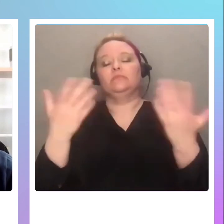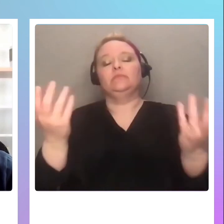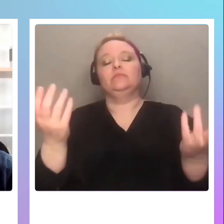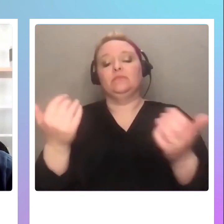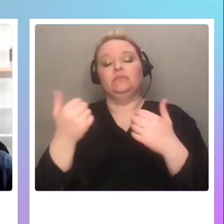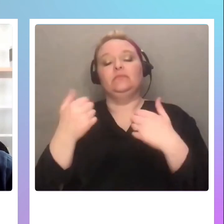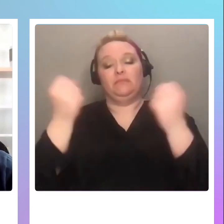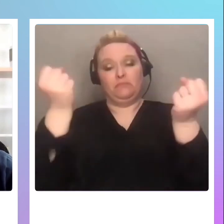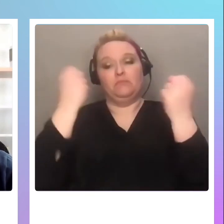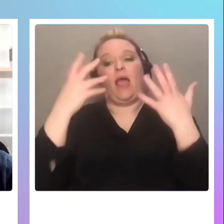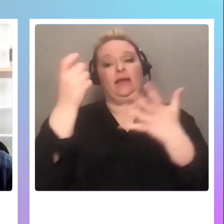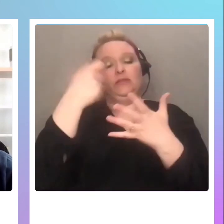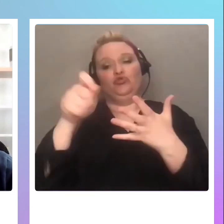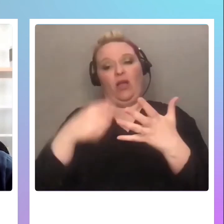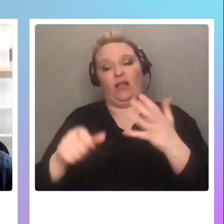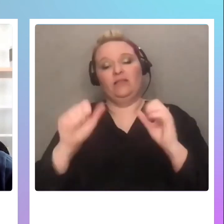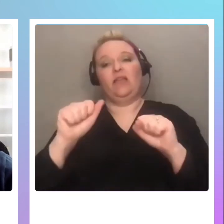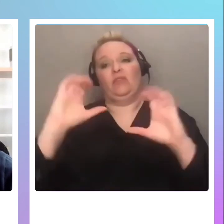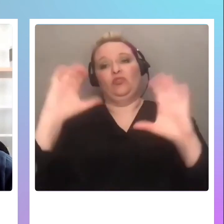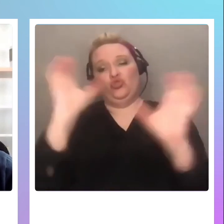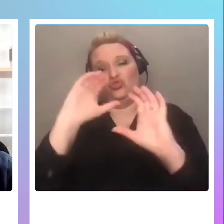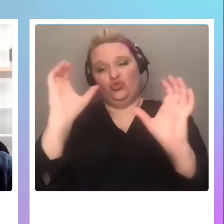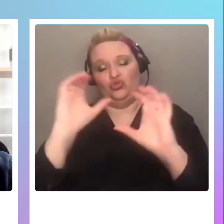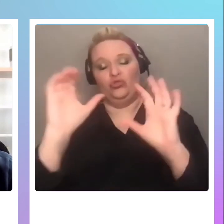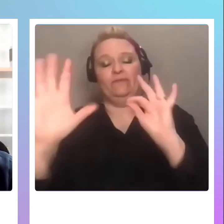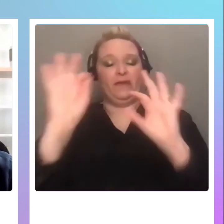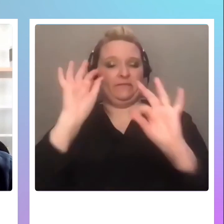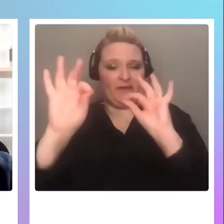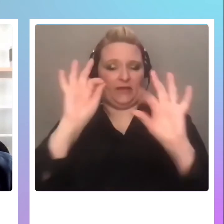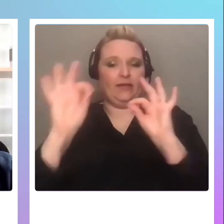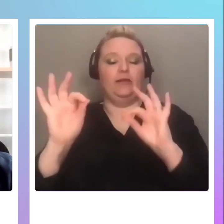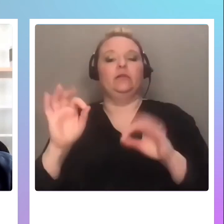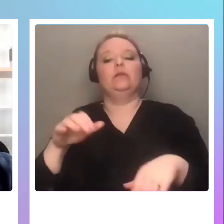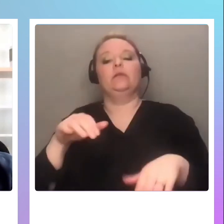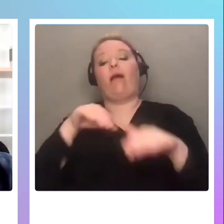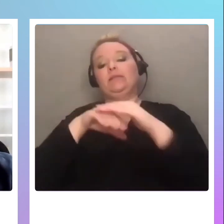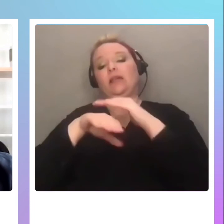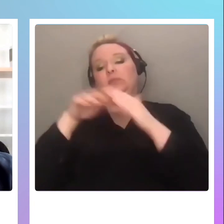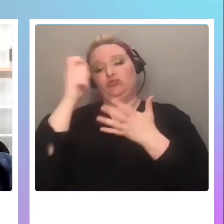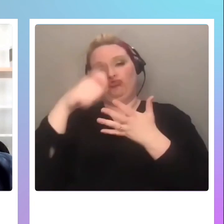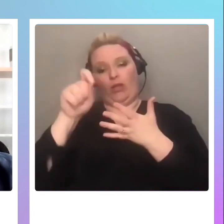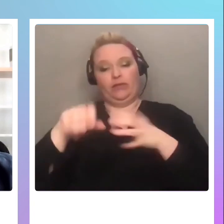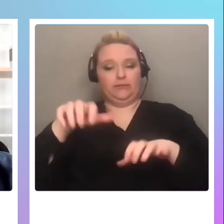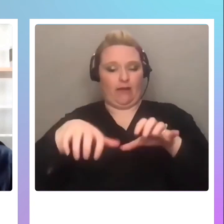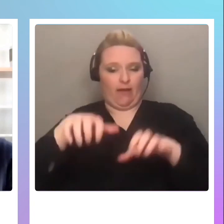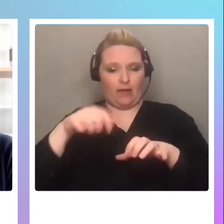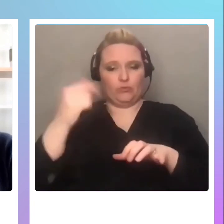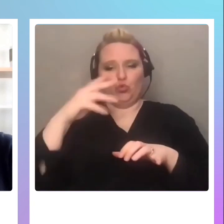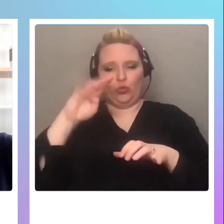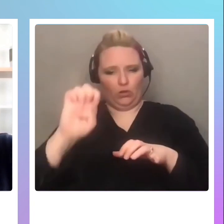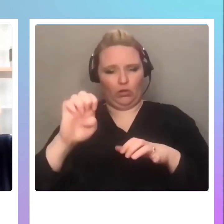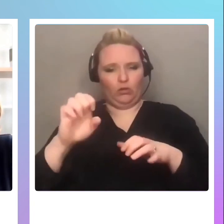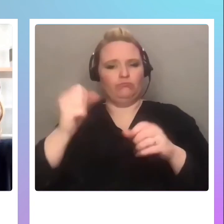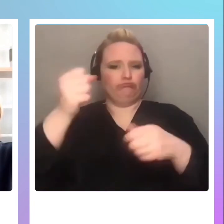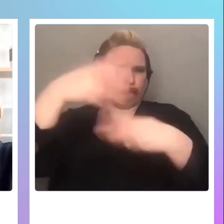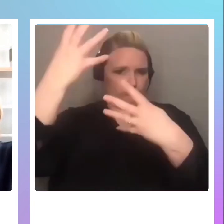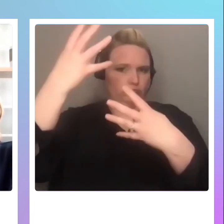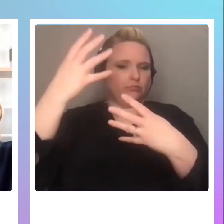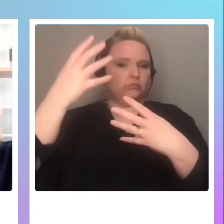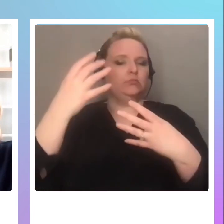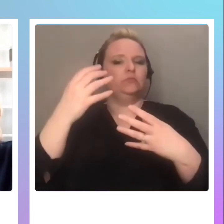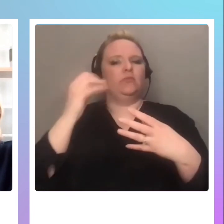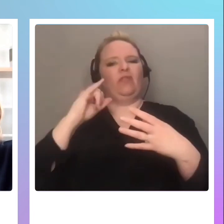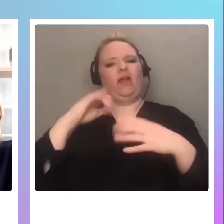that you can find. You can Google like accessibility checklists. That's a very beginning starting